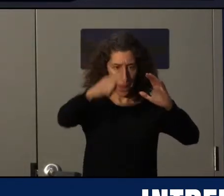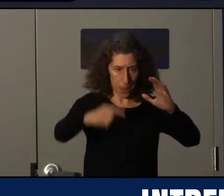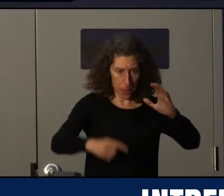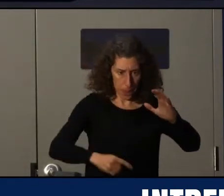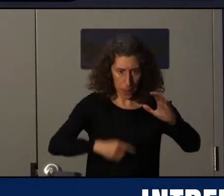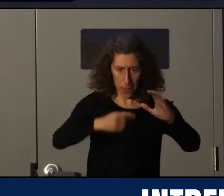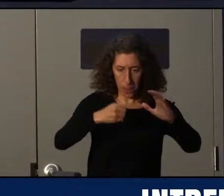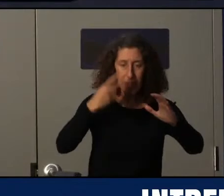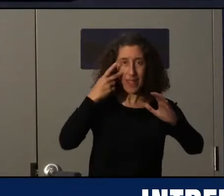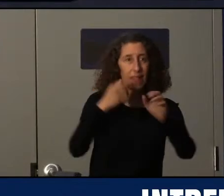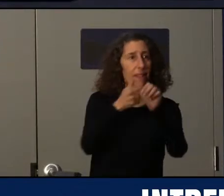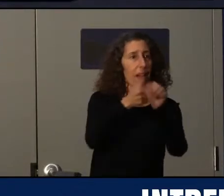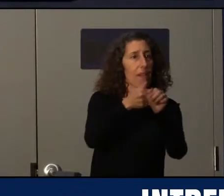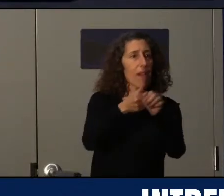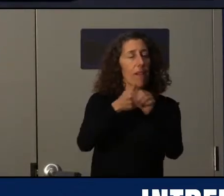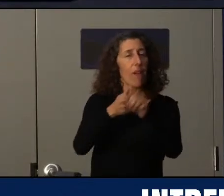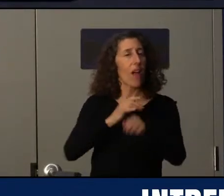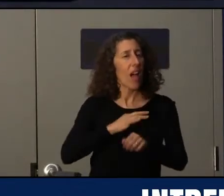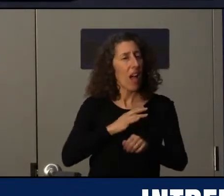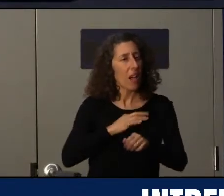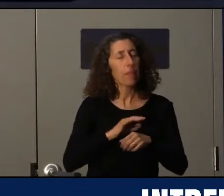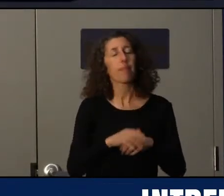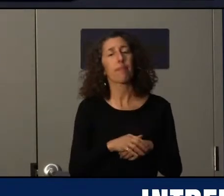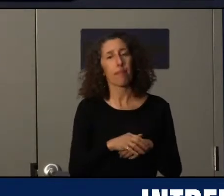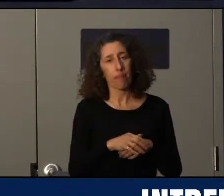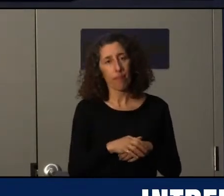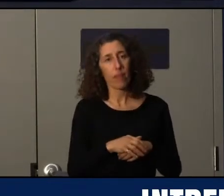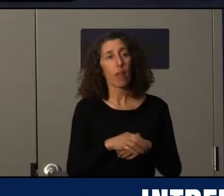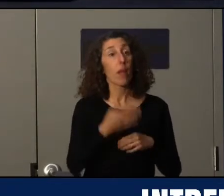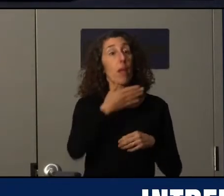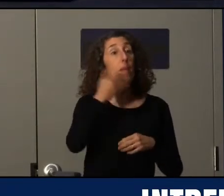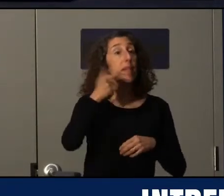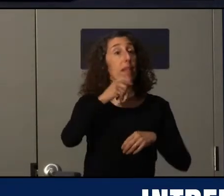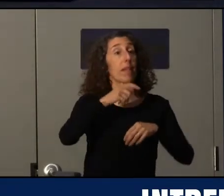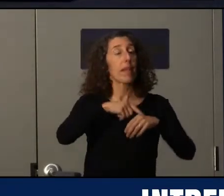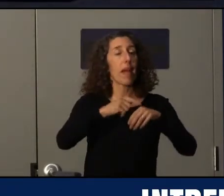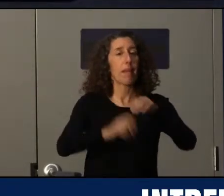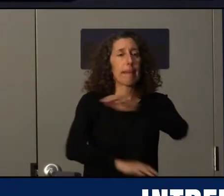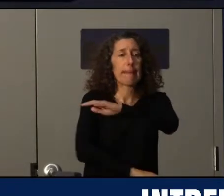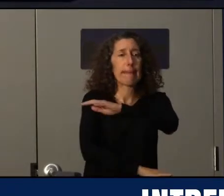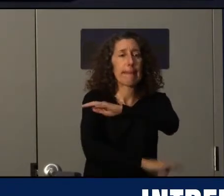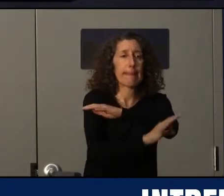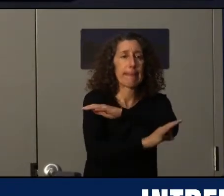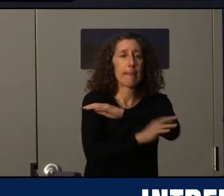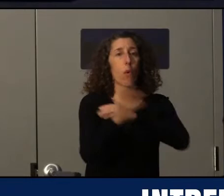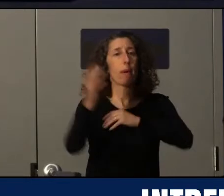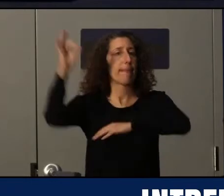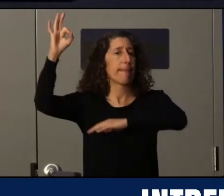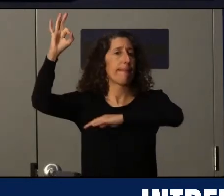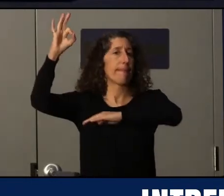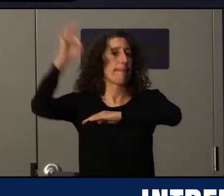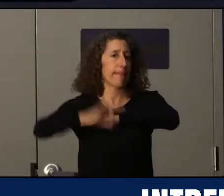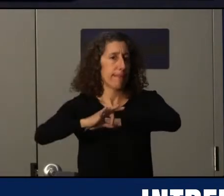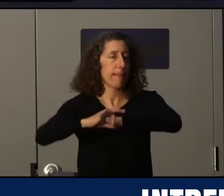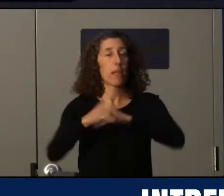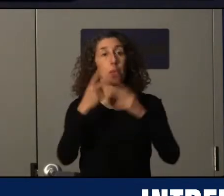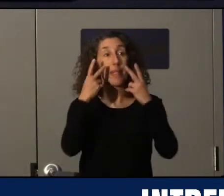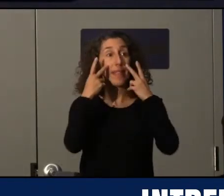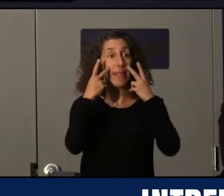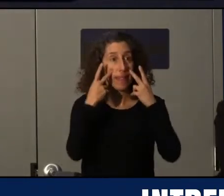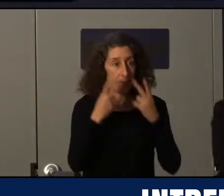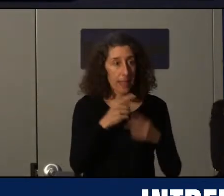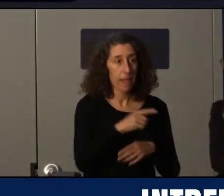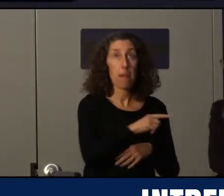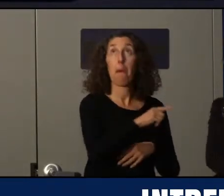sun, just after sunset or right before sunrise, you can look and see these things in the sky. So that's pretty cool to see them fly